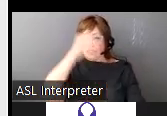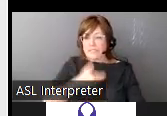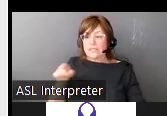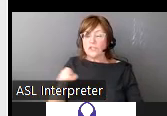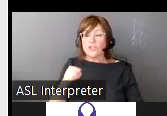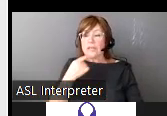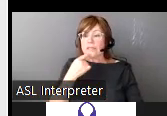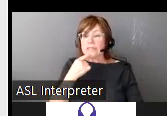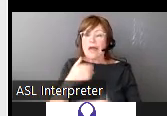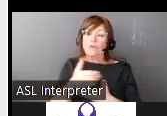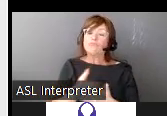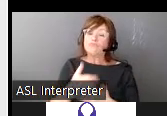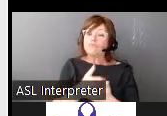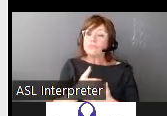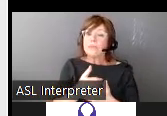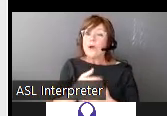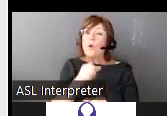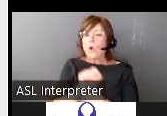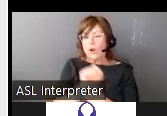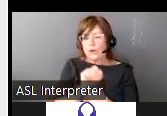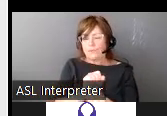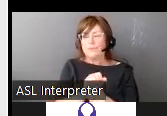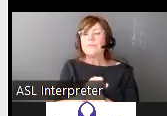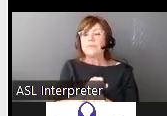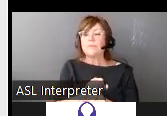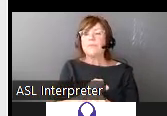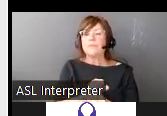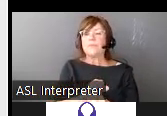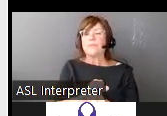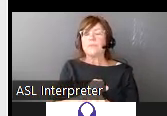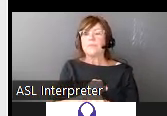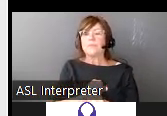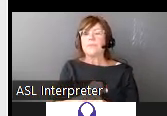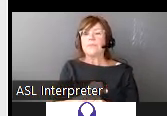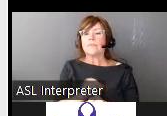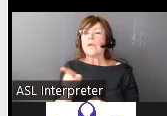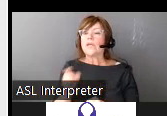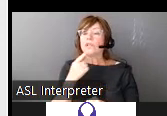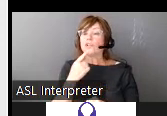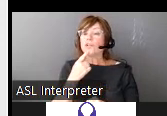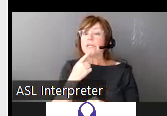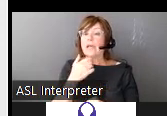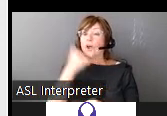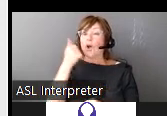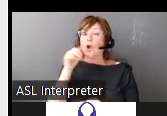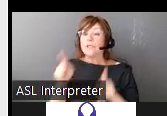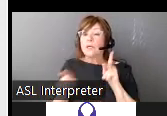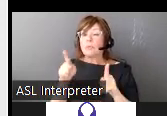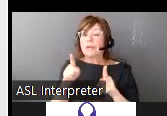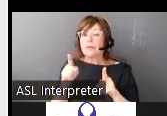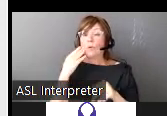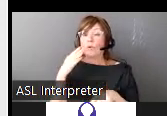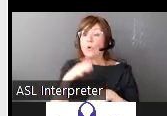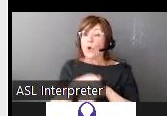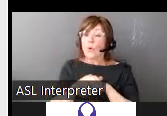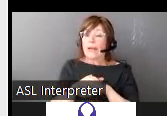salary from paid work as a source of income. According to the participant, older immigrants who do not have a good knowledge of English would